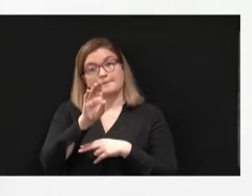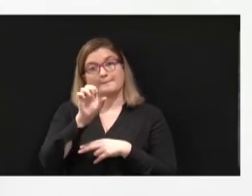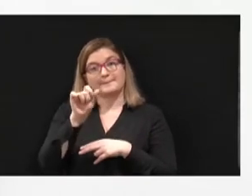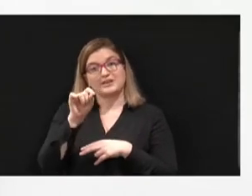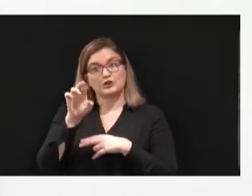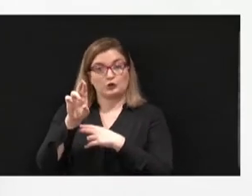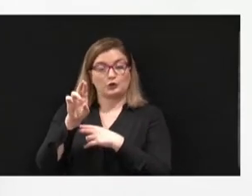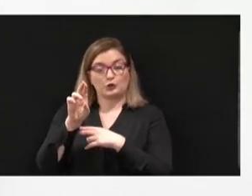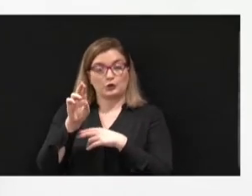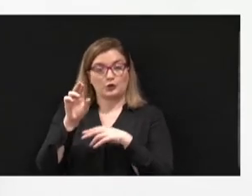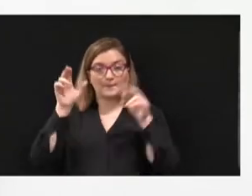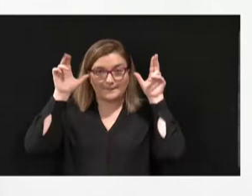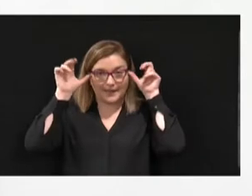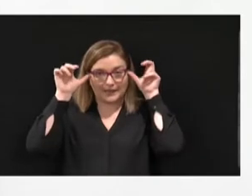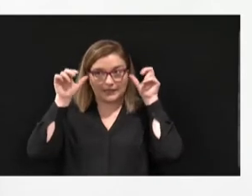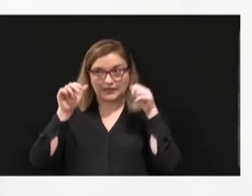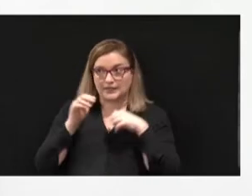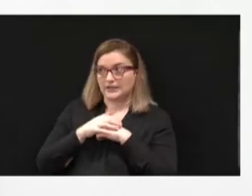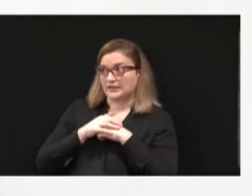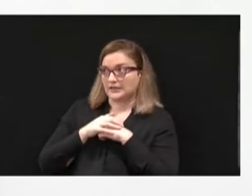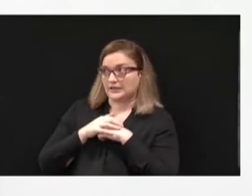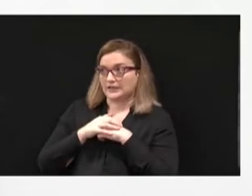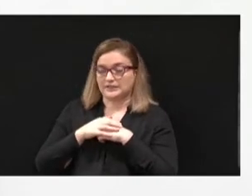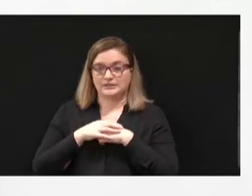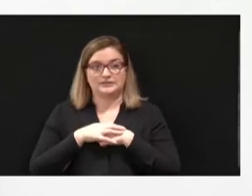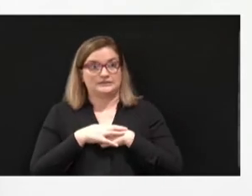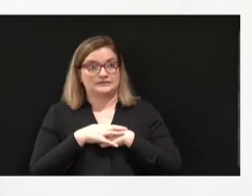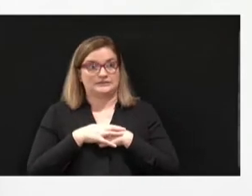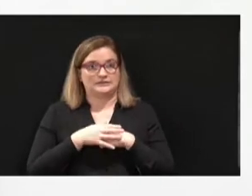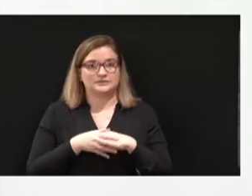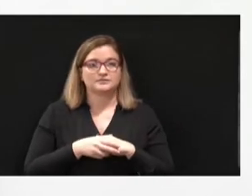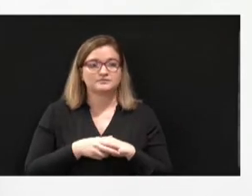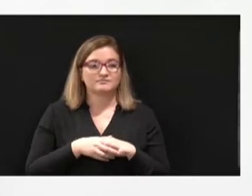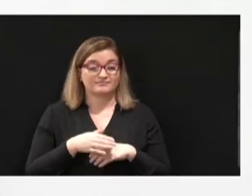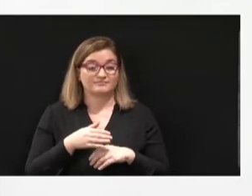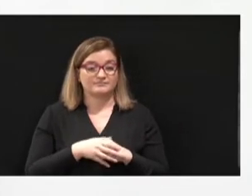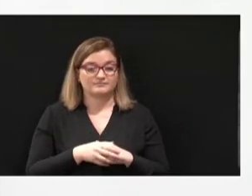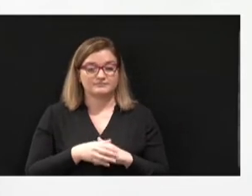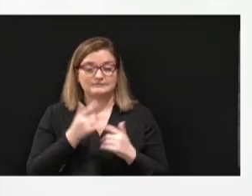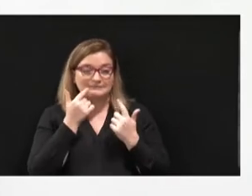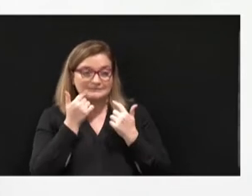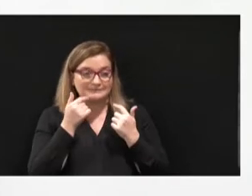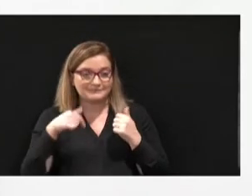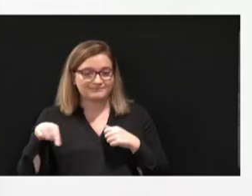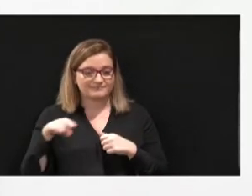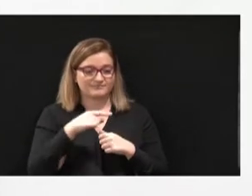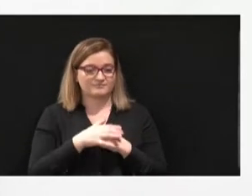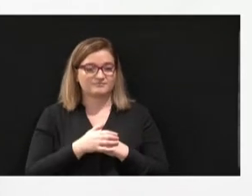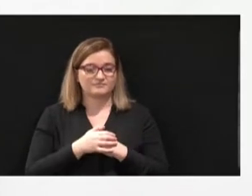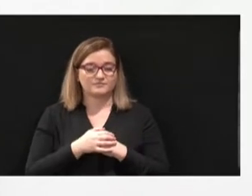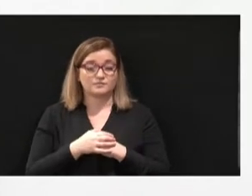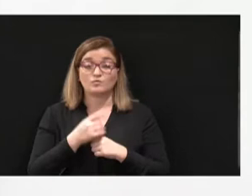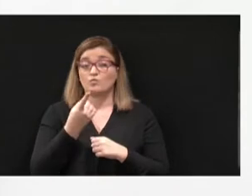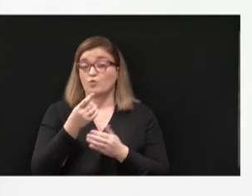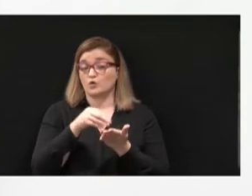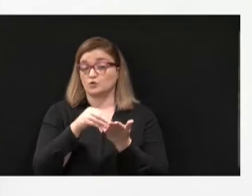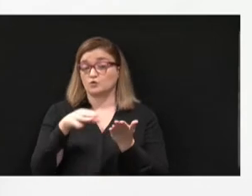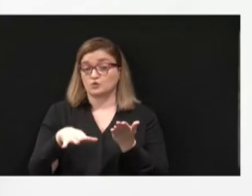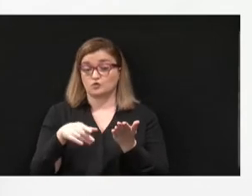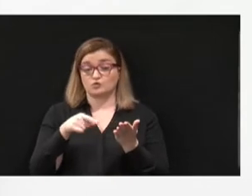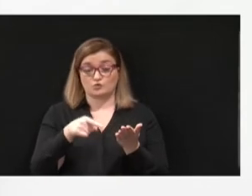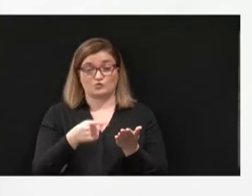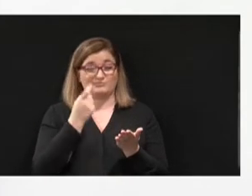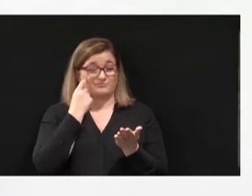be afraid of the Easter Bunny. I have a child at school now who just found out that she has